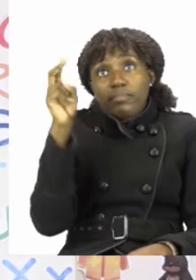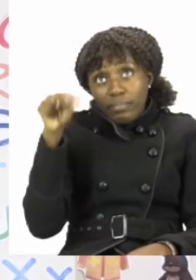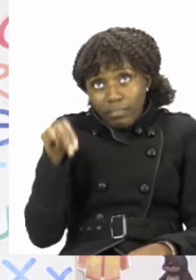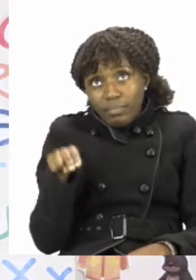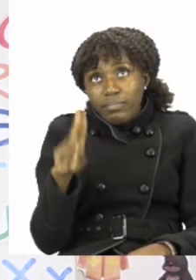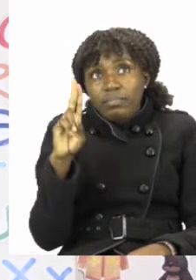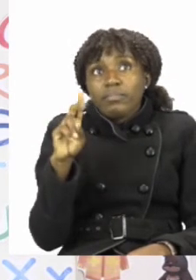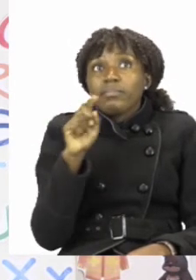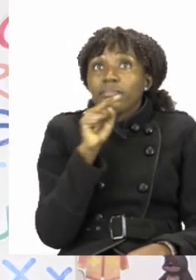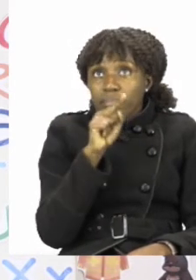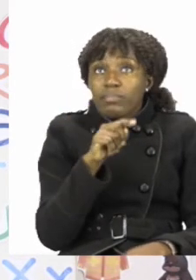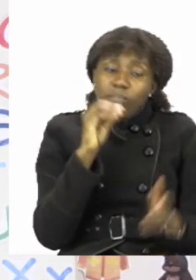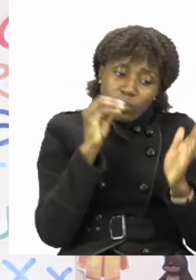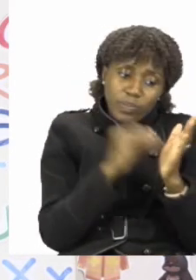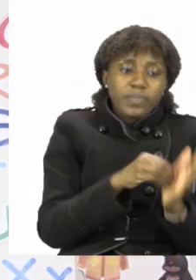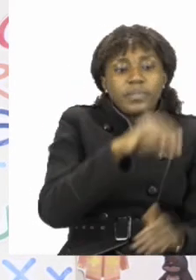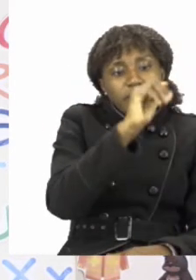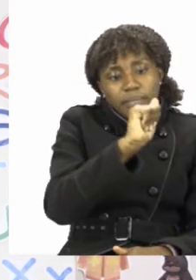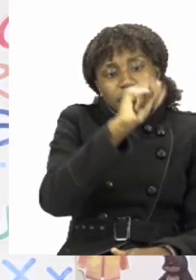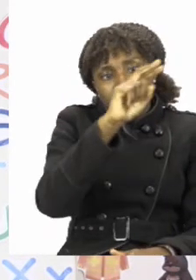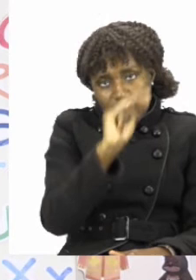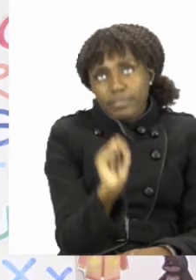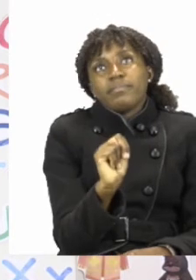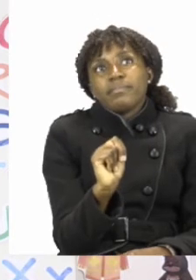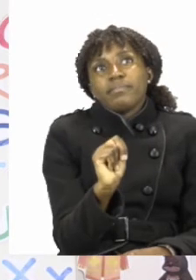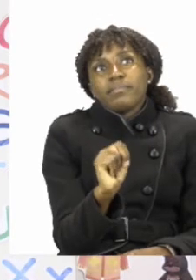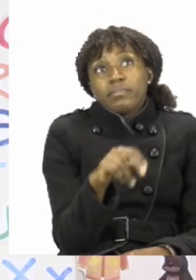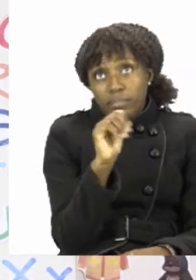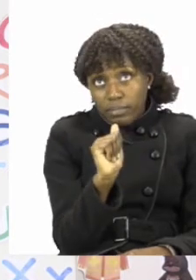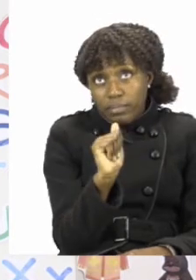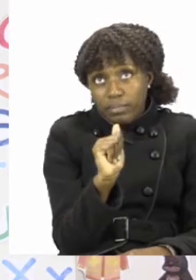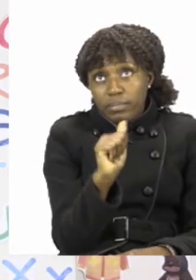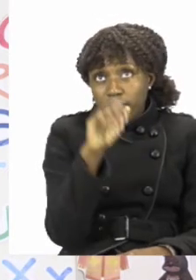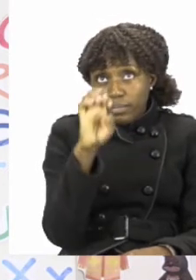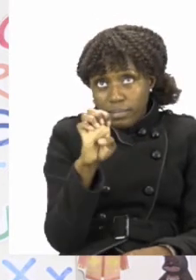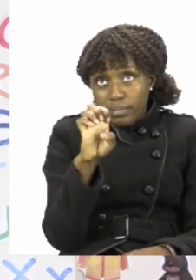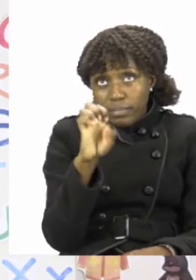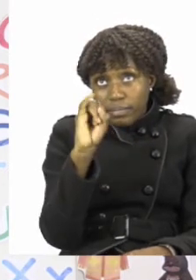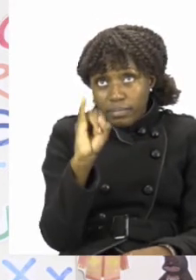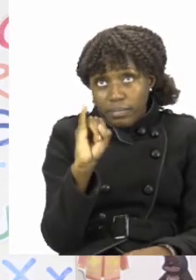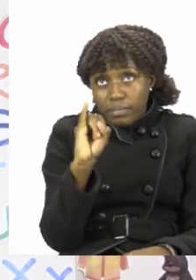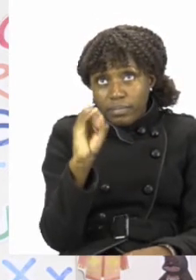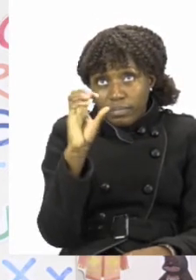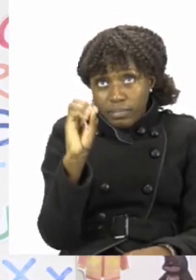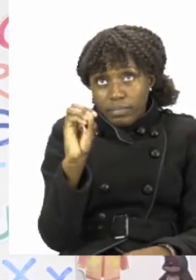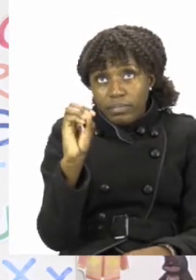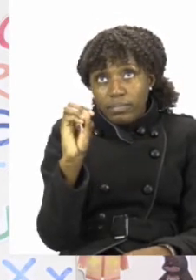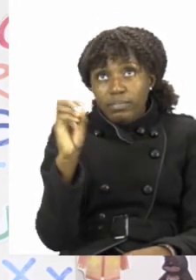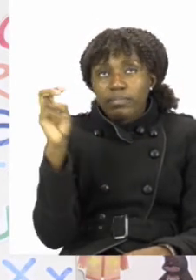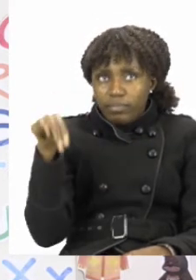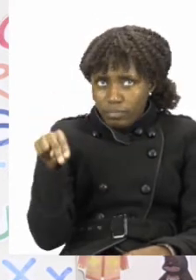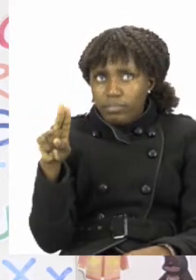word. These letters are A, E, I,